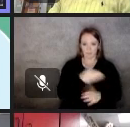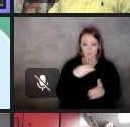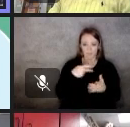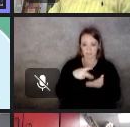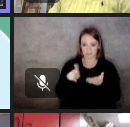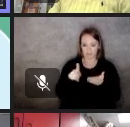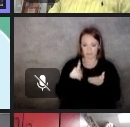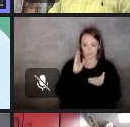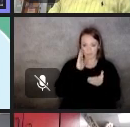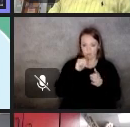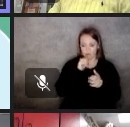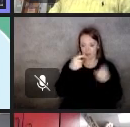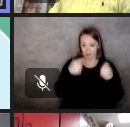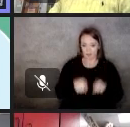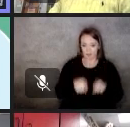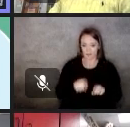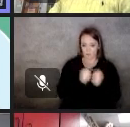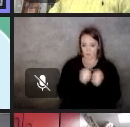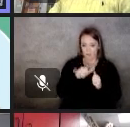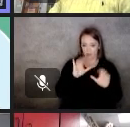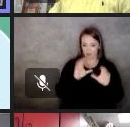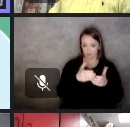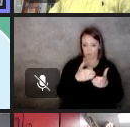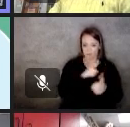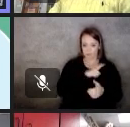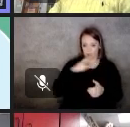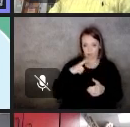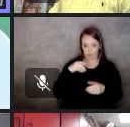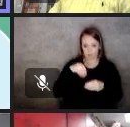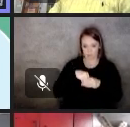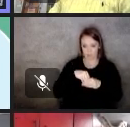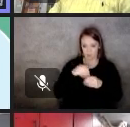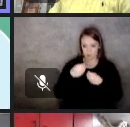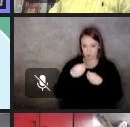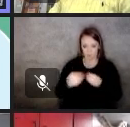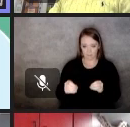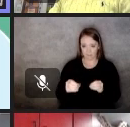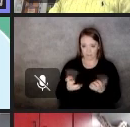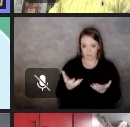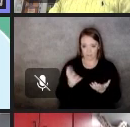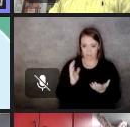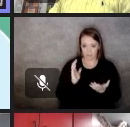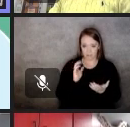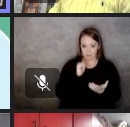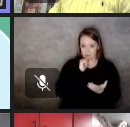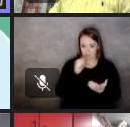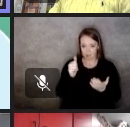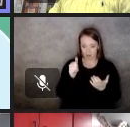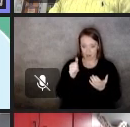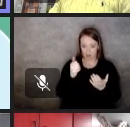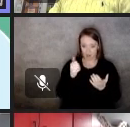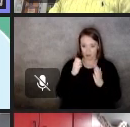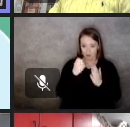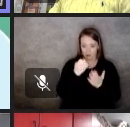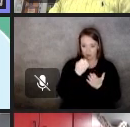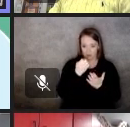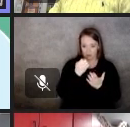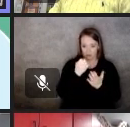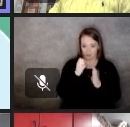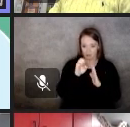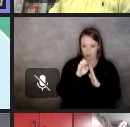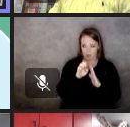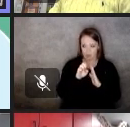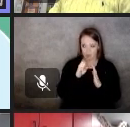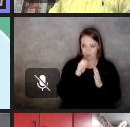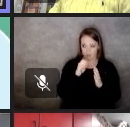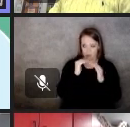there. Our funding models have proven over and over that it's not equitable across varying sizes of districts, how we fund our schools,